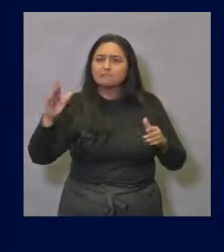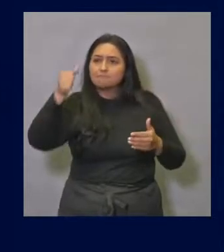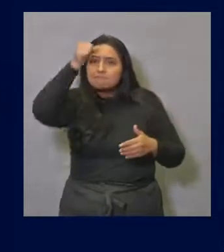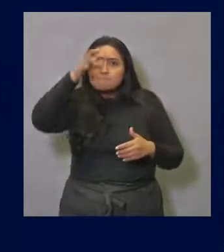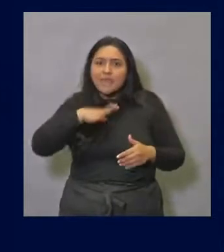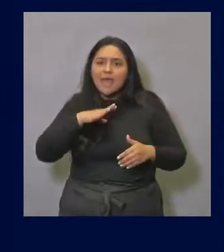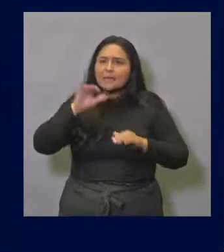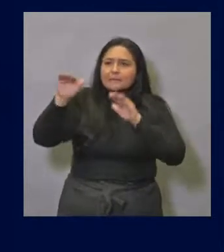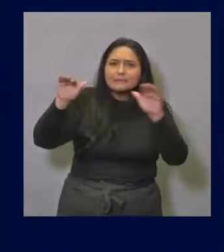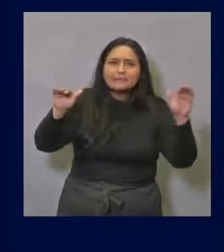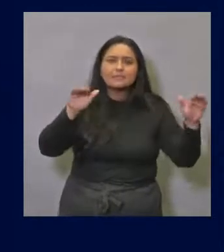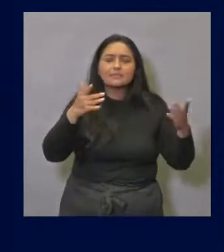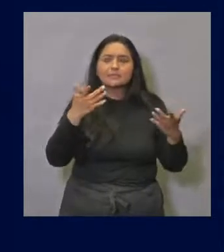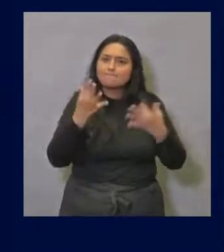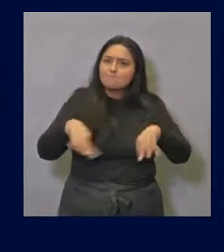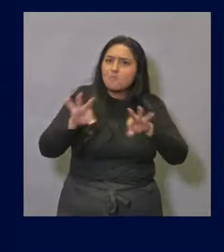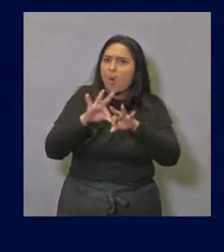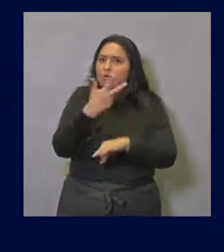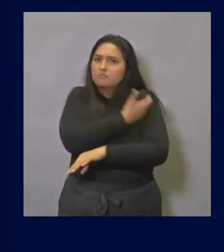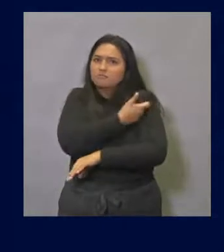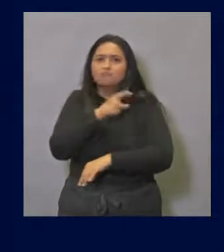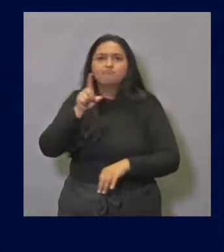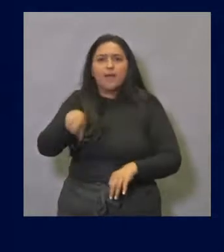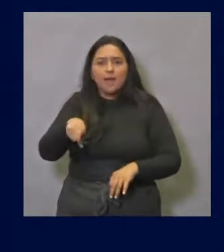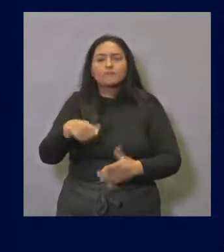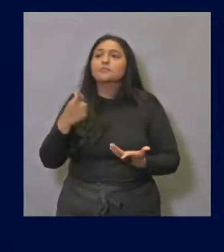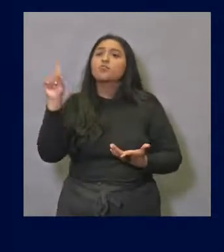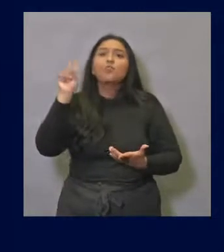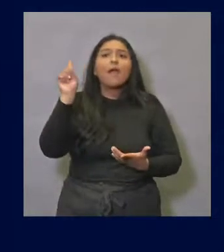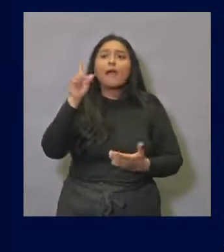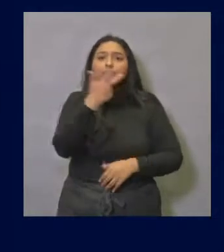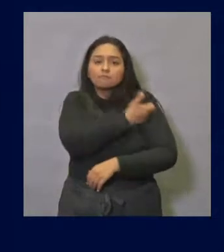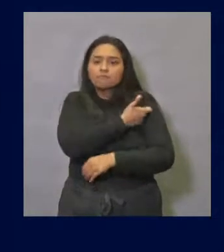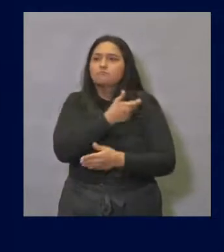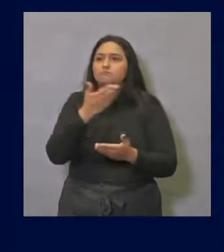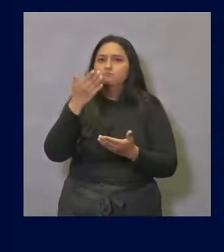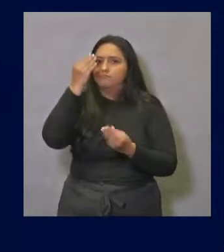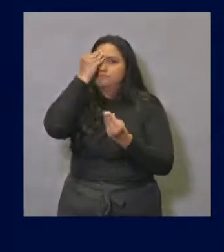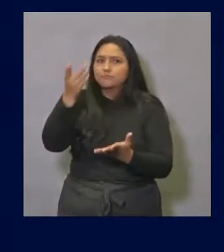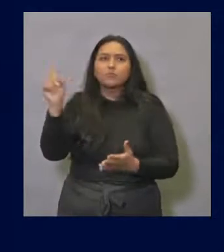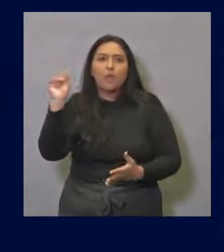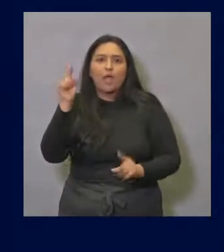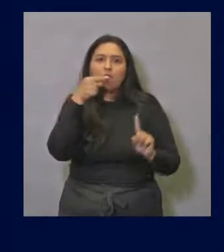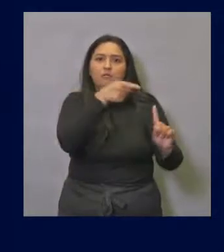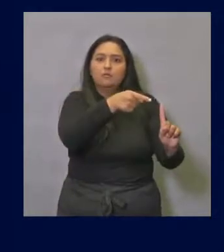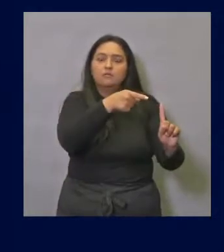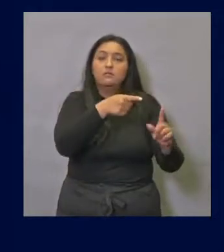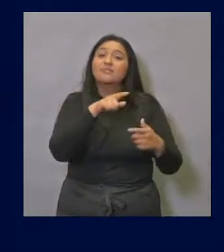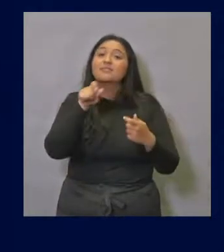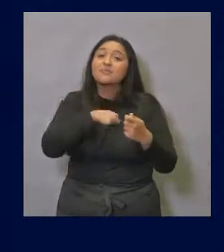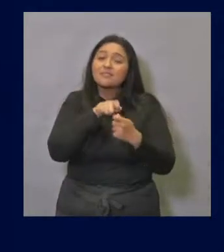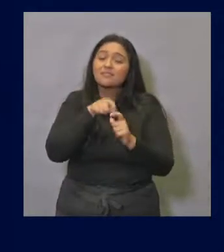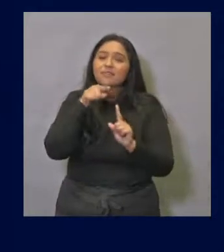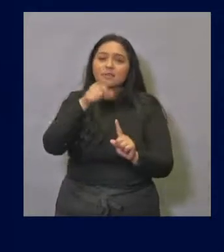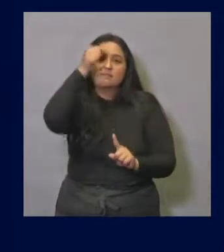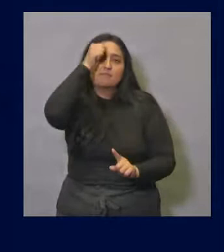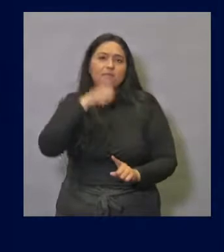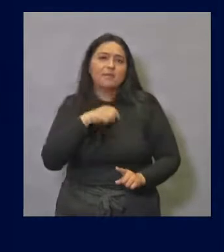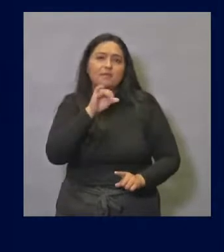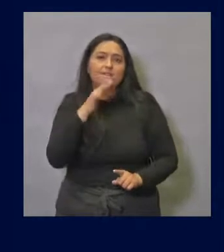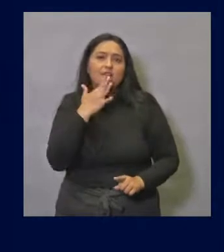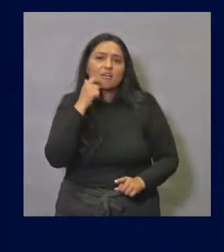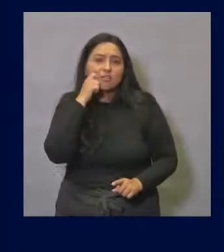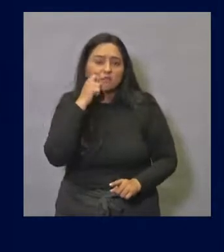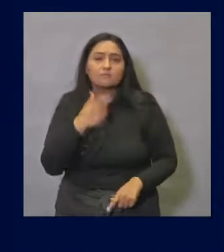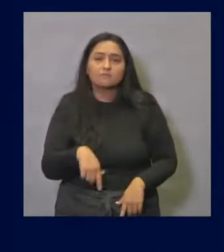are and where they can go to get vaccinated. This is particularly true for men of color. I met a wonderful father